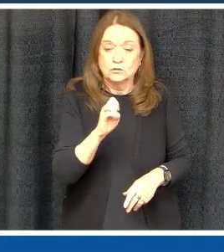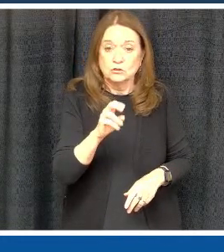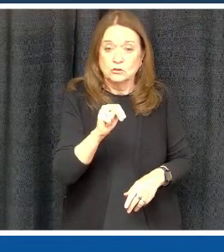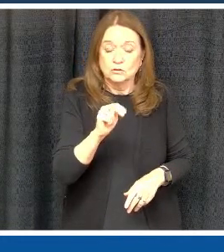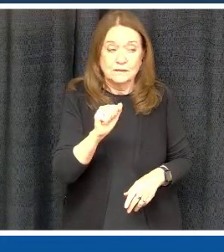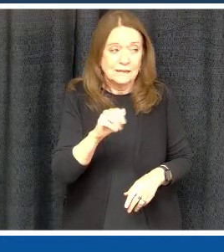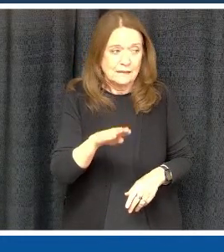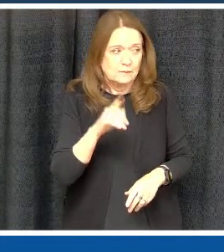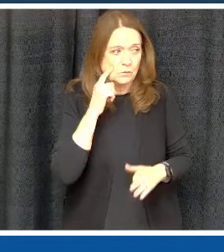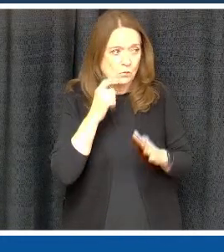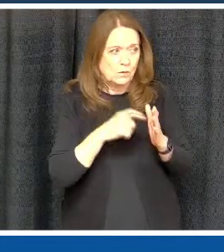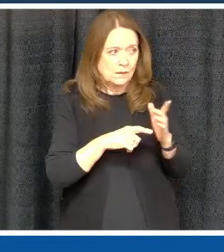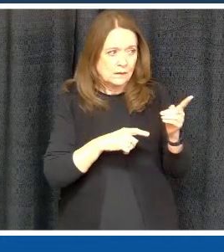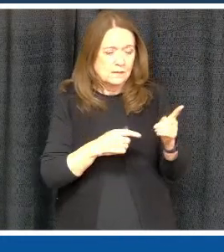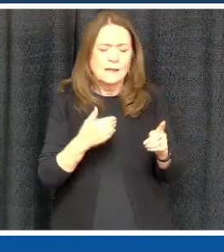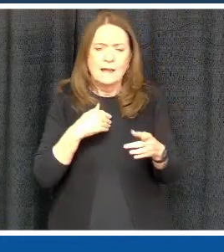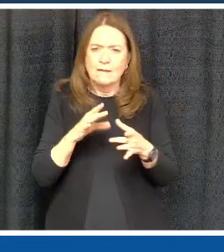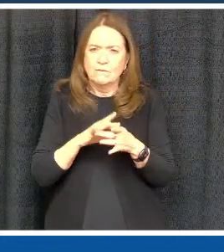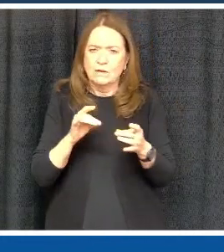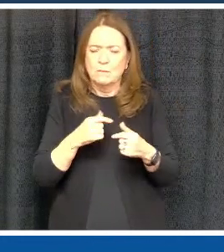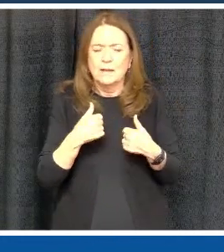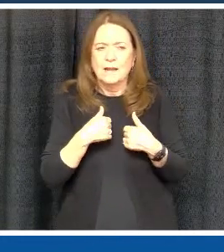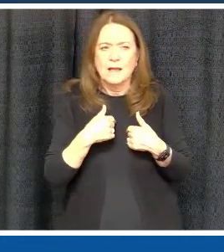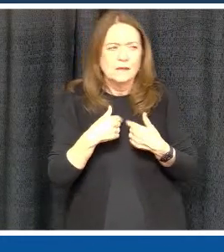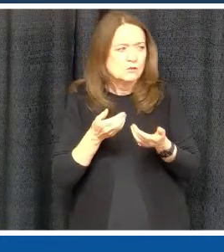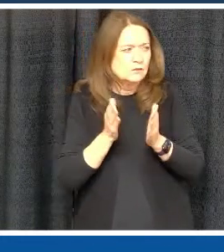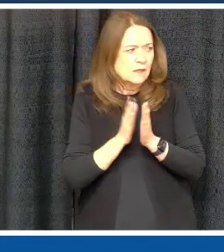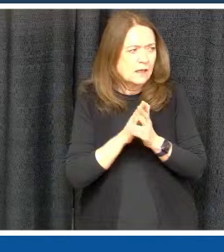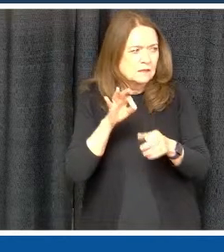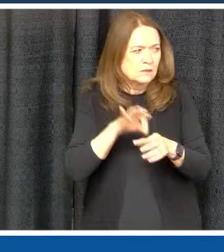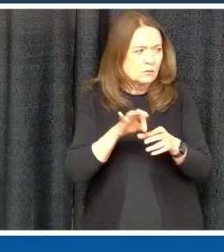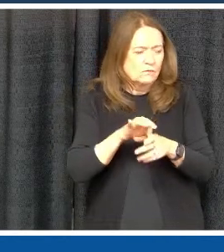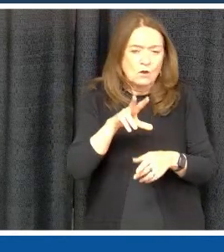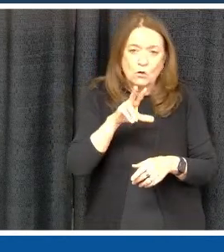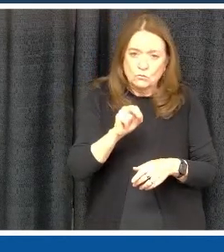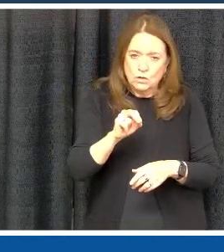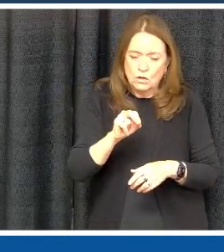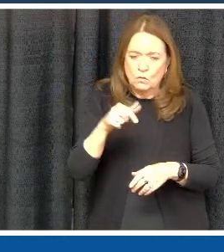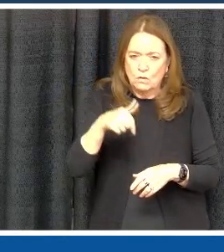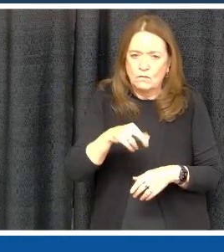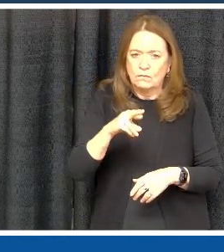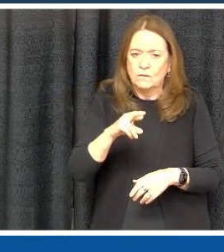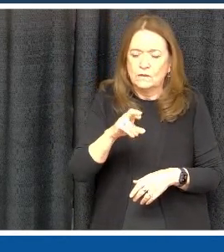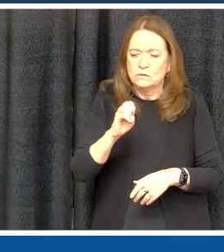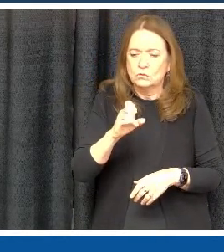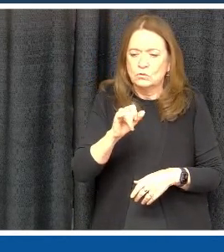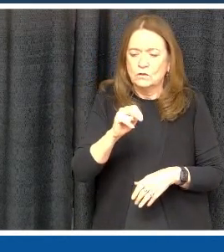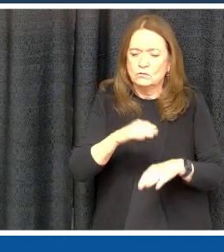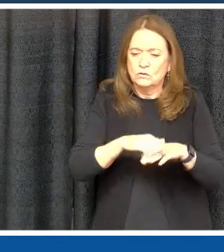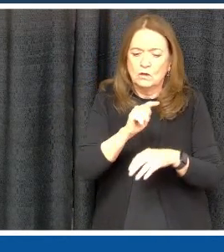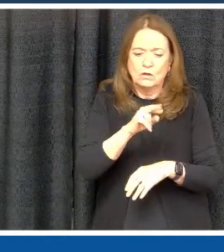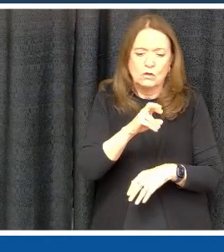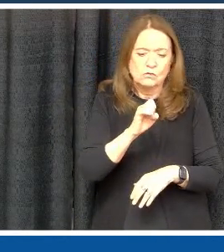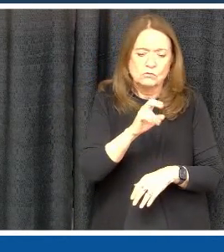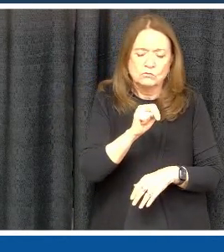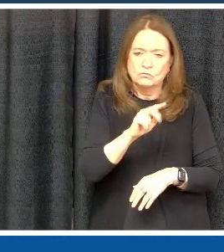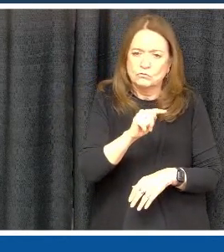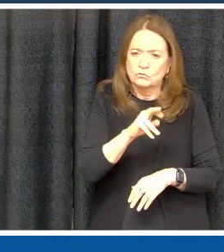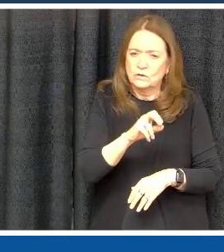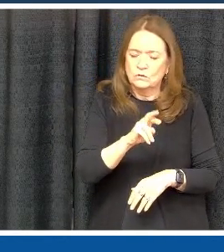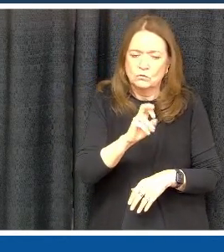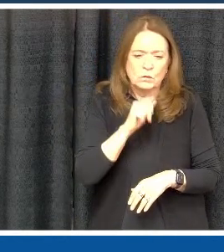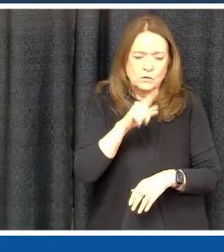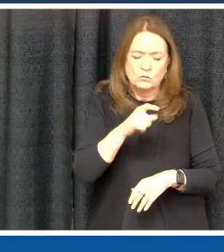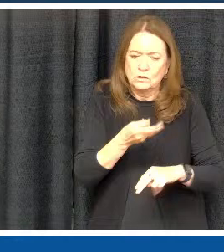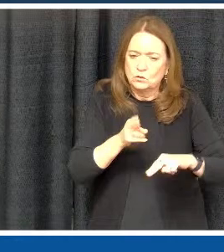You're recognized. Thank you, Mayor. I have a comment. I just ask that we vote no on this resolution on Trenton Road. We don't need to increase the